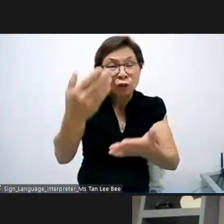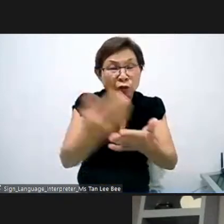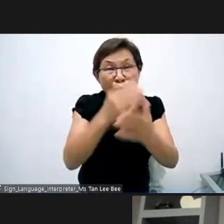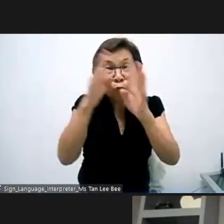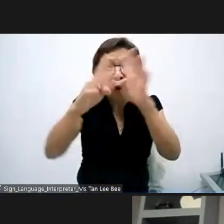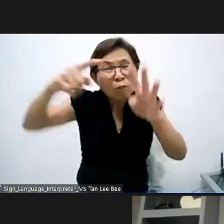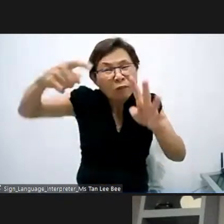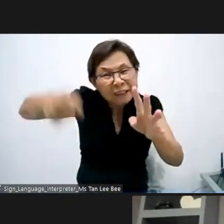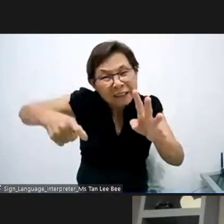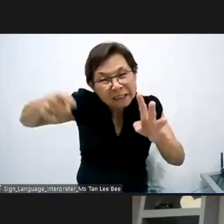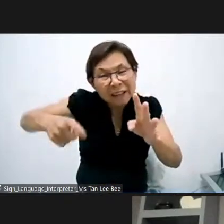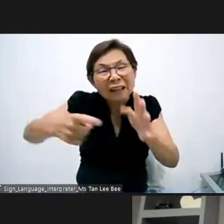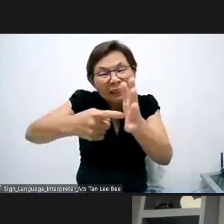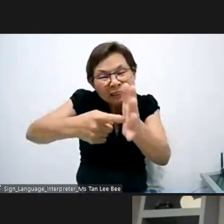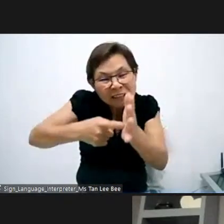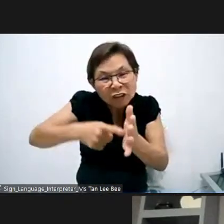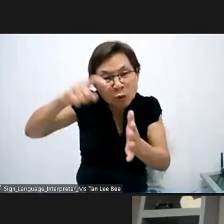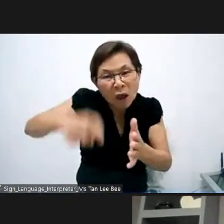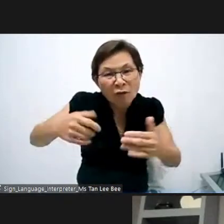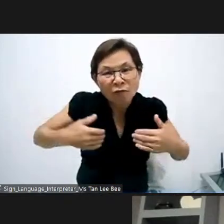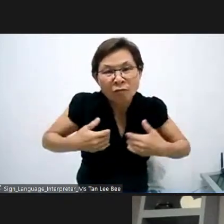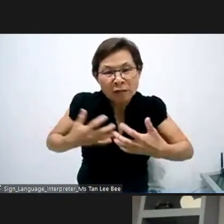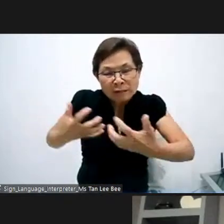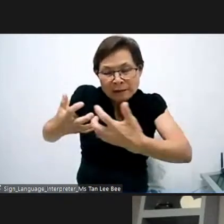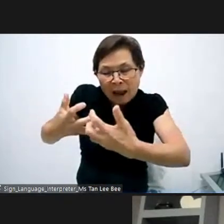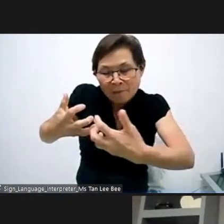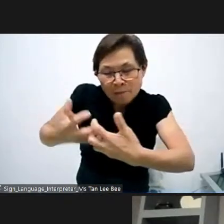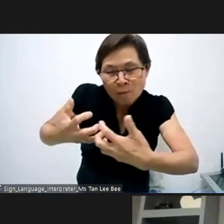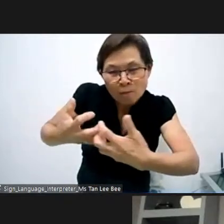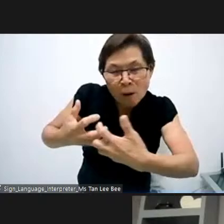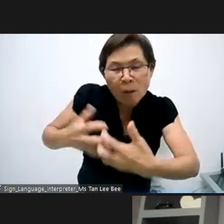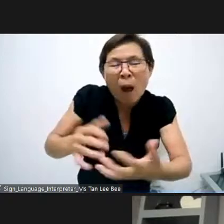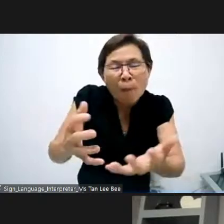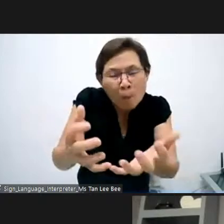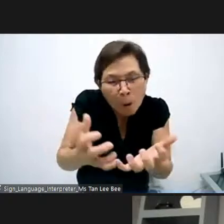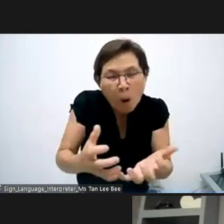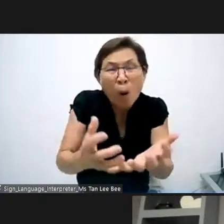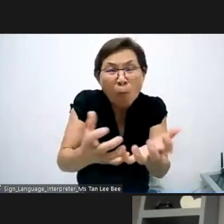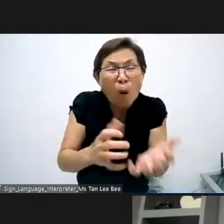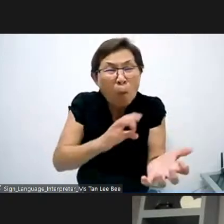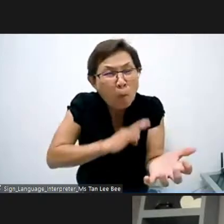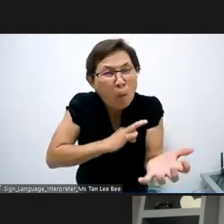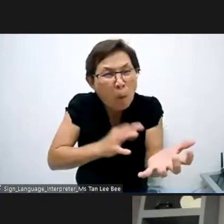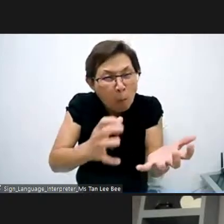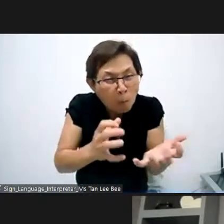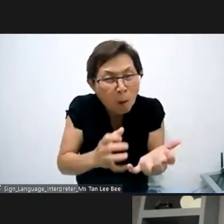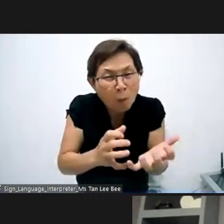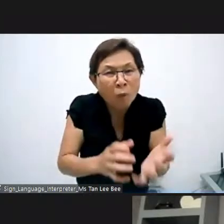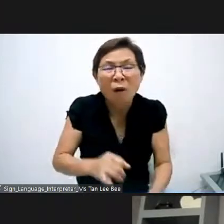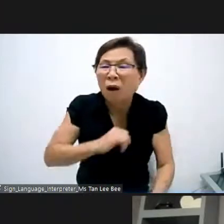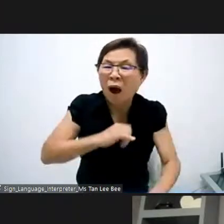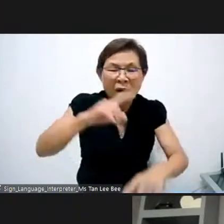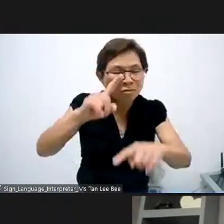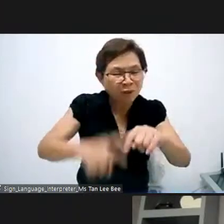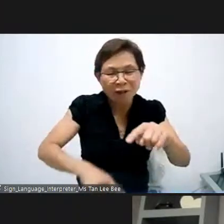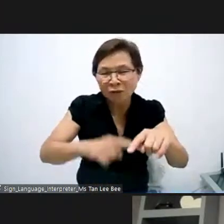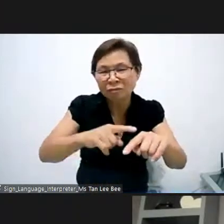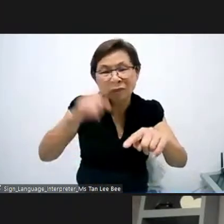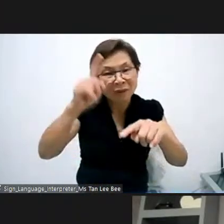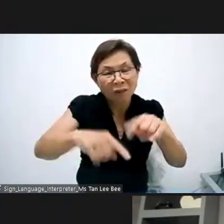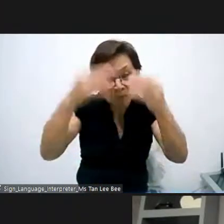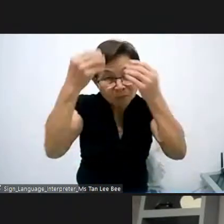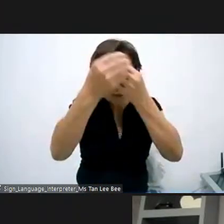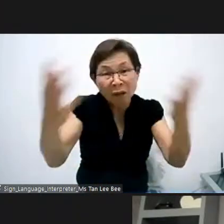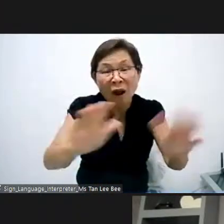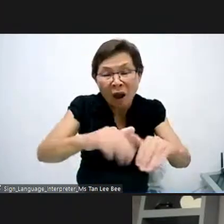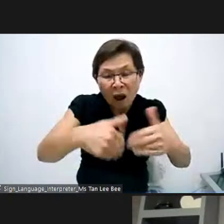need to have that desire to really innovate. I cannot really give you the specifics on how